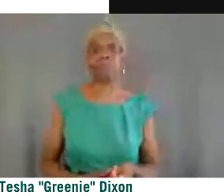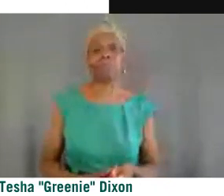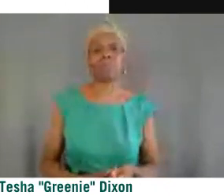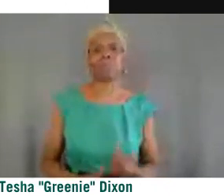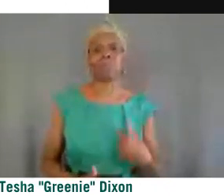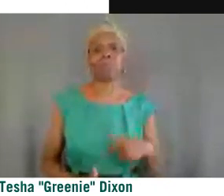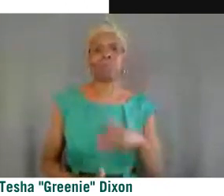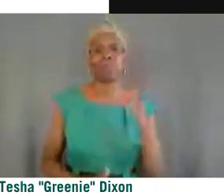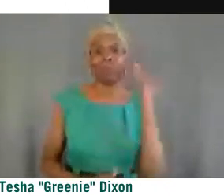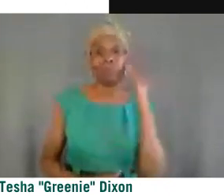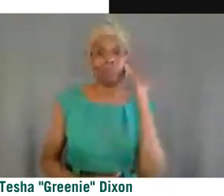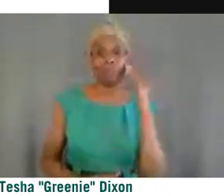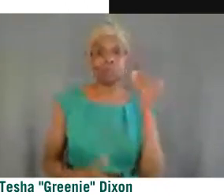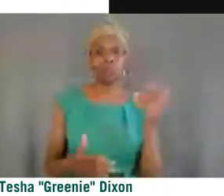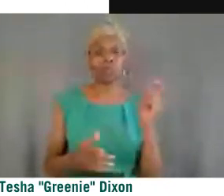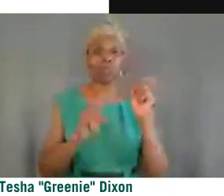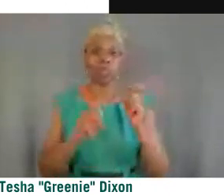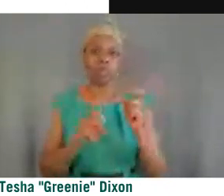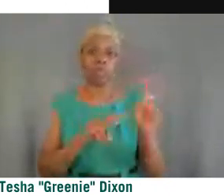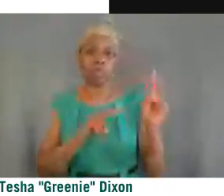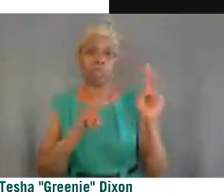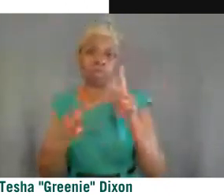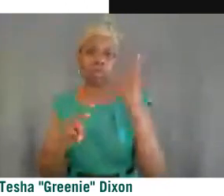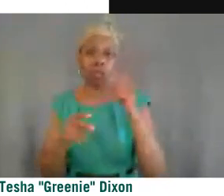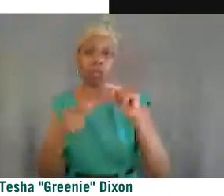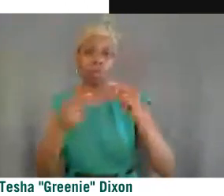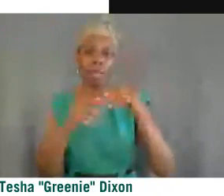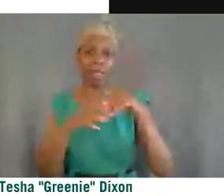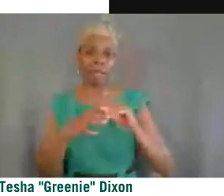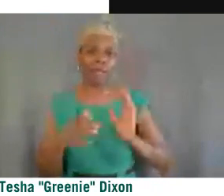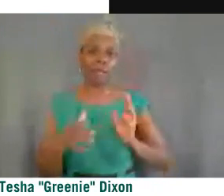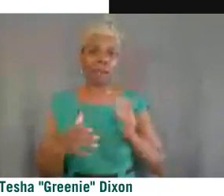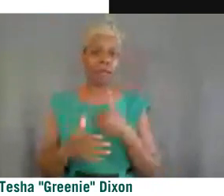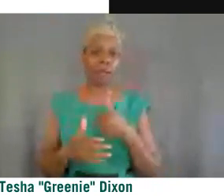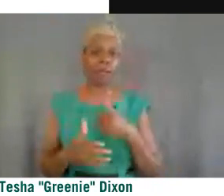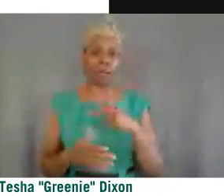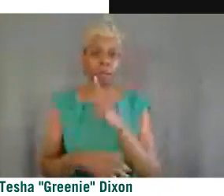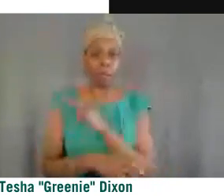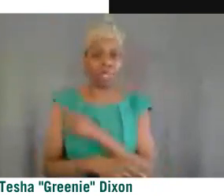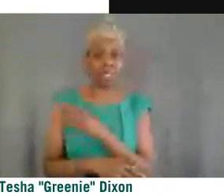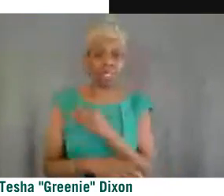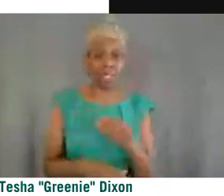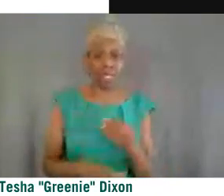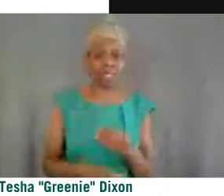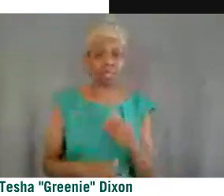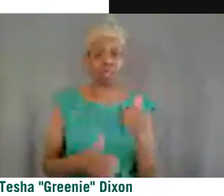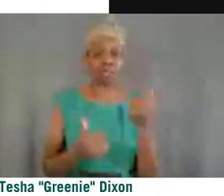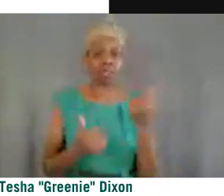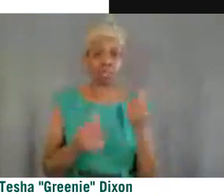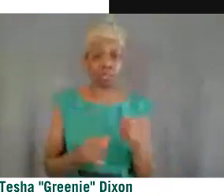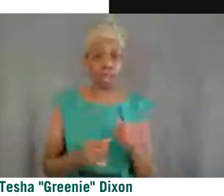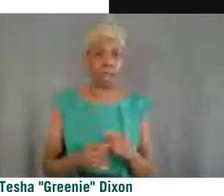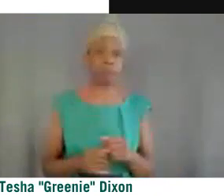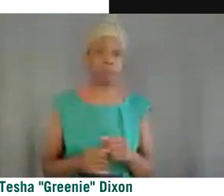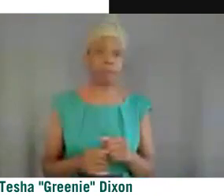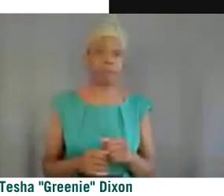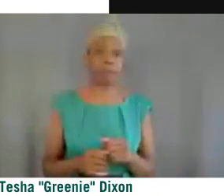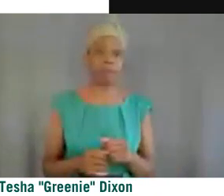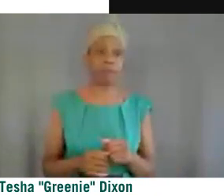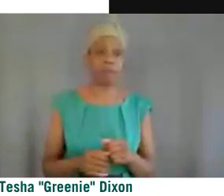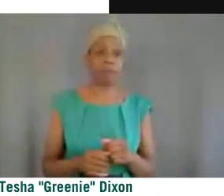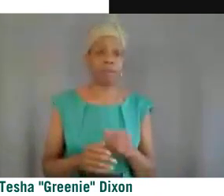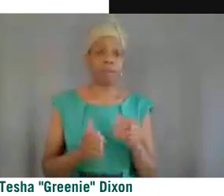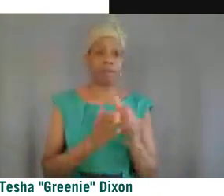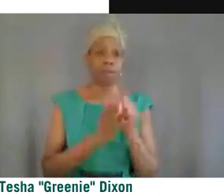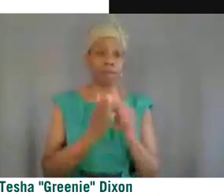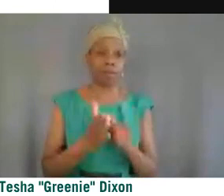We know that we ought to be looking for pain in our patients, and we know that we ought to be trying to remove the